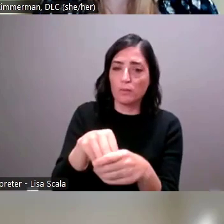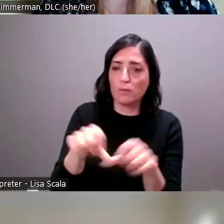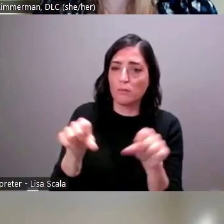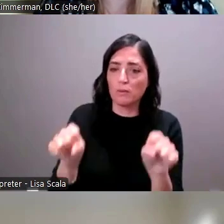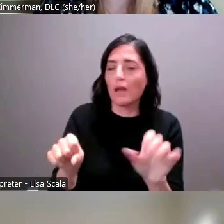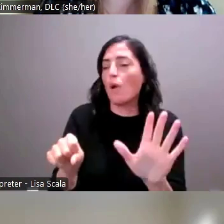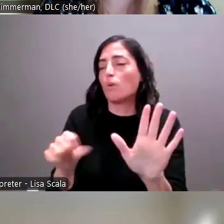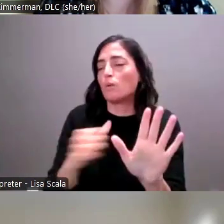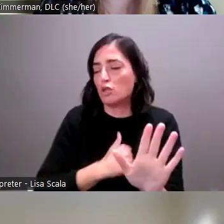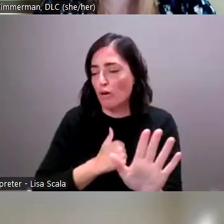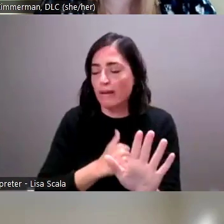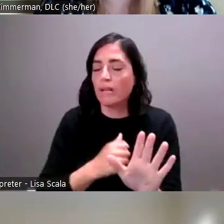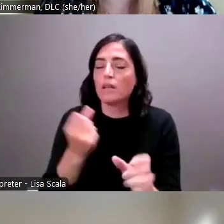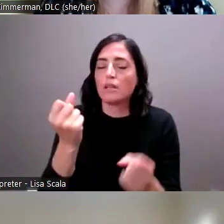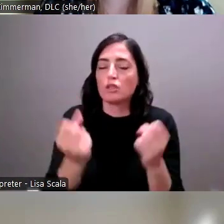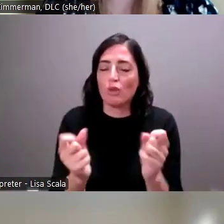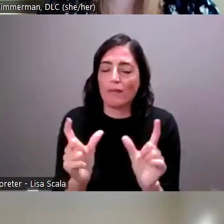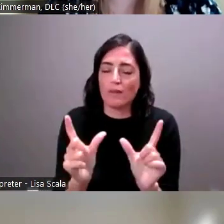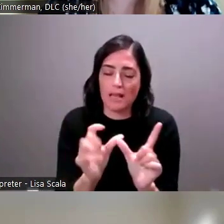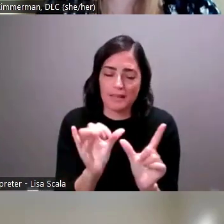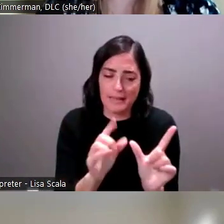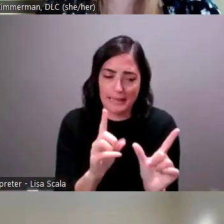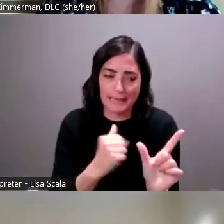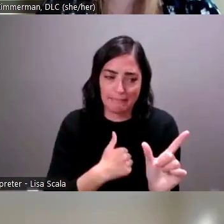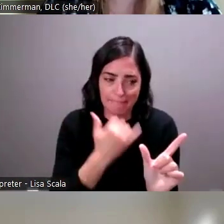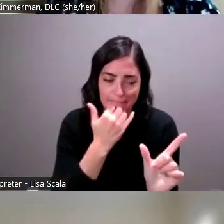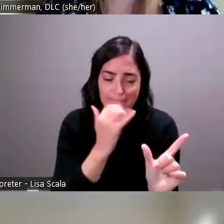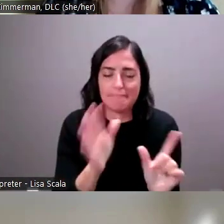Oh, sorry, a driver's license is a form of ID, but